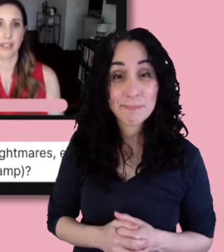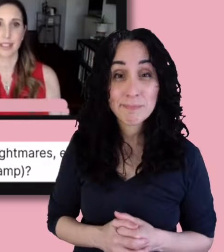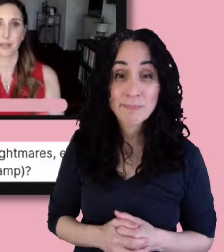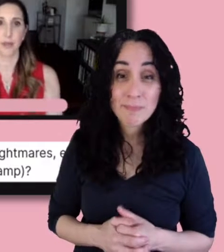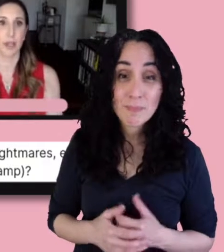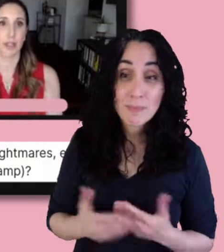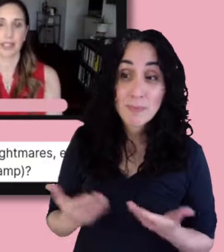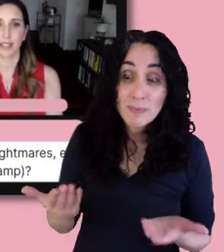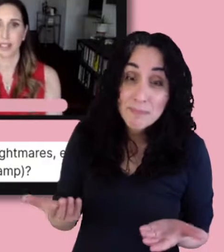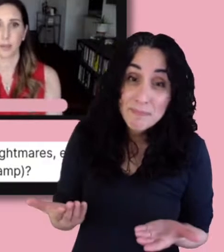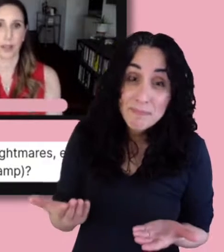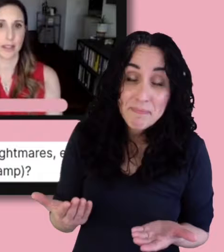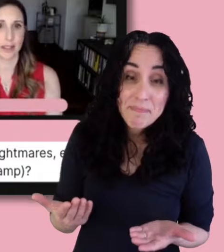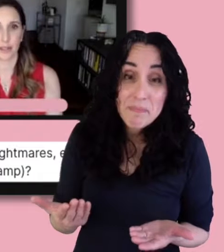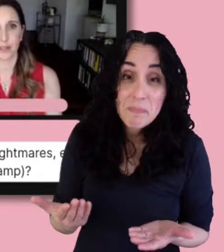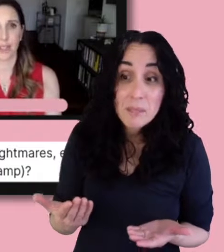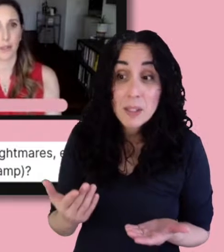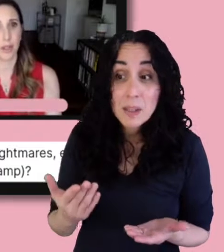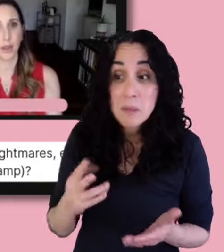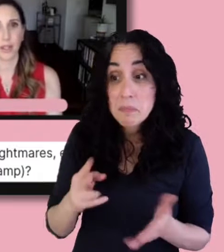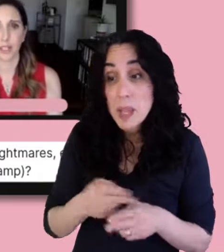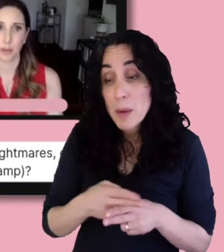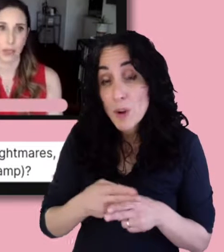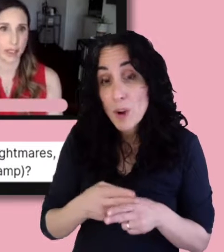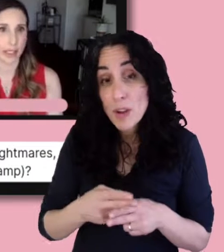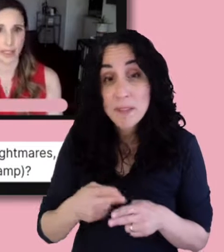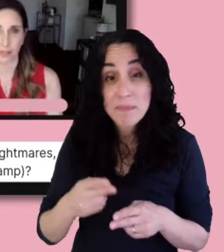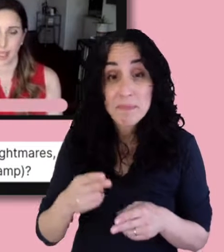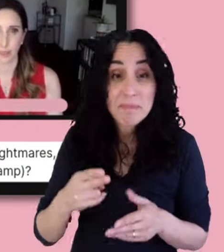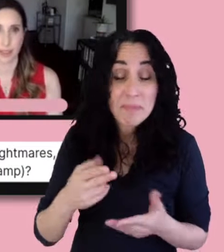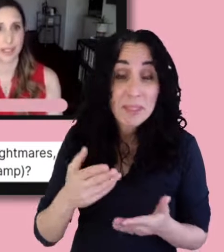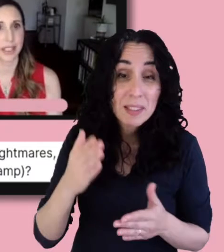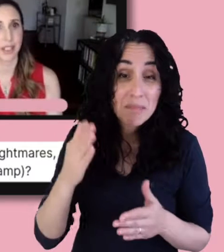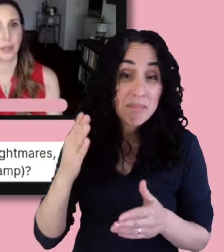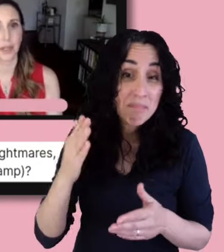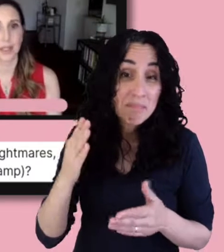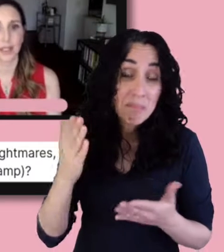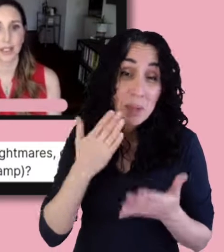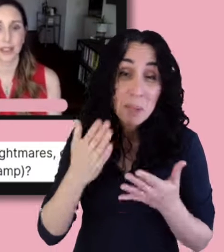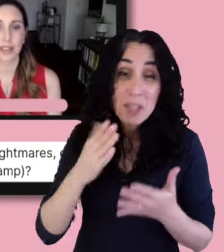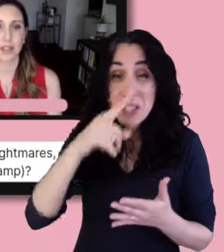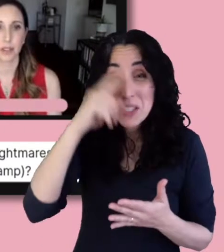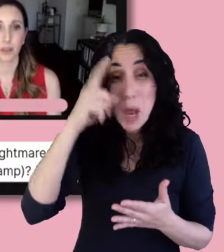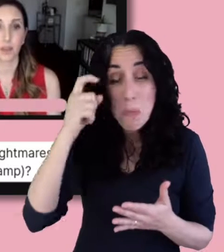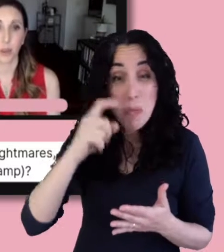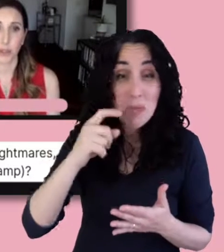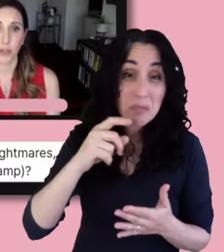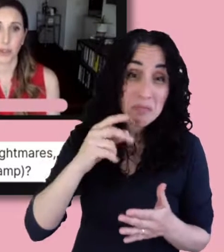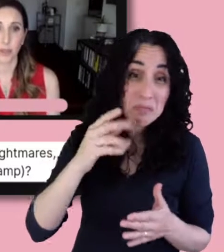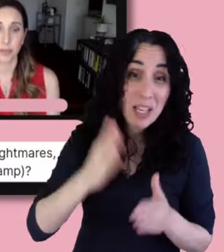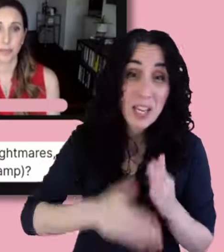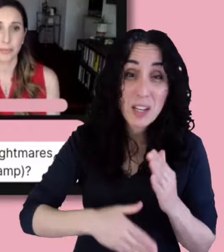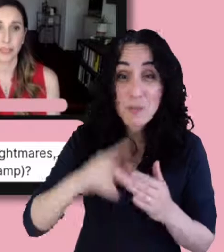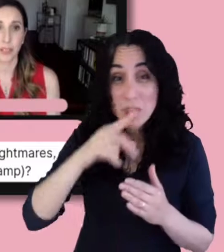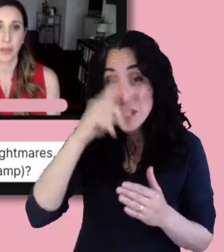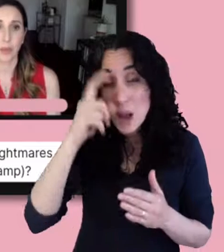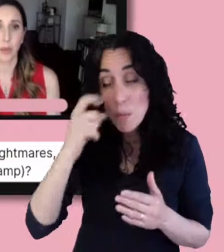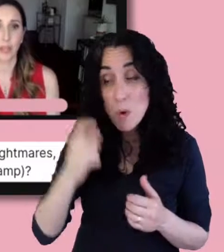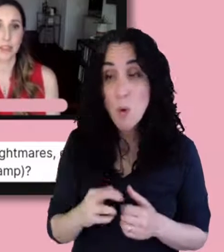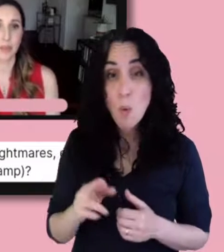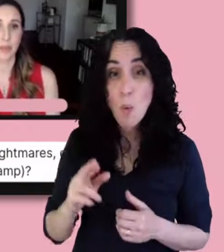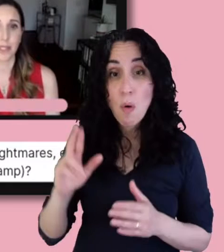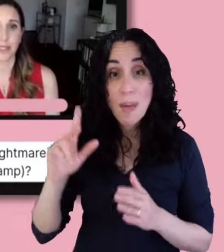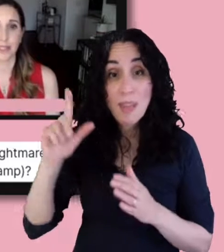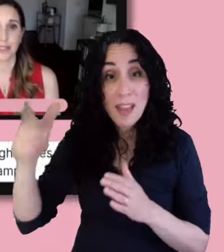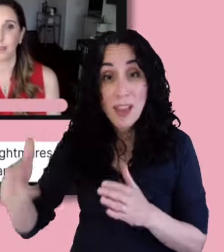is temporary, by the end of the summer, or temporary if it happens again. But things to look forward to, what